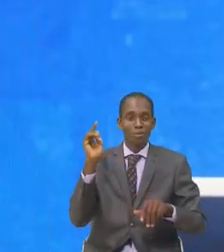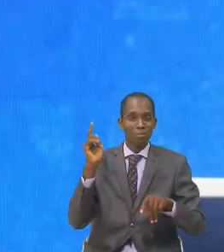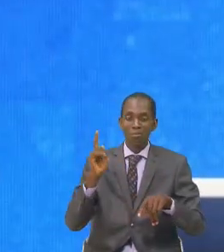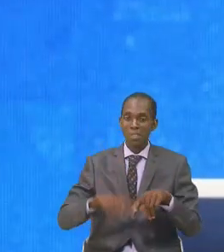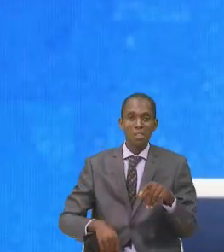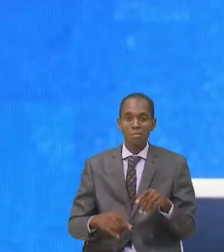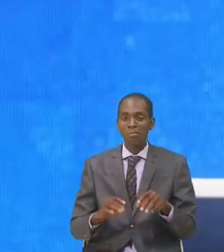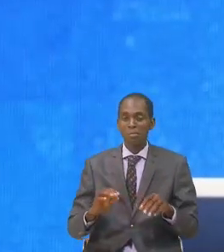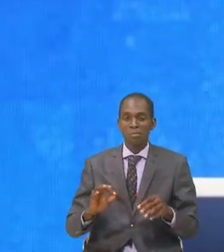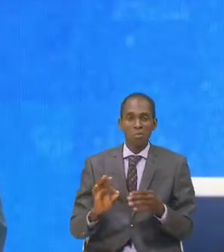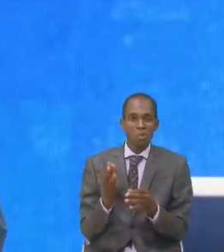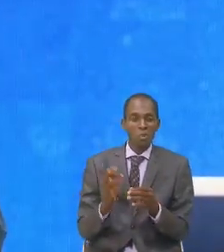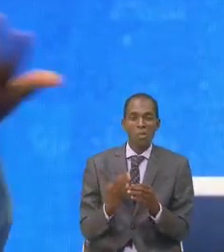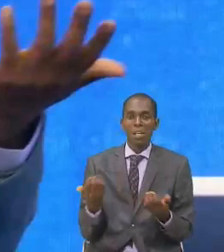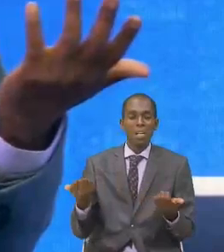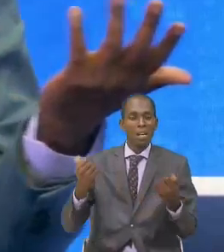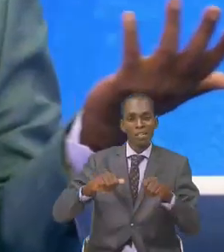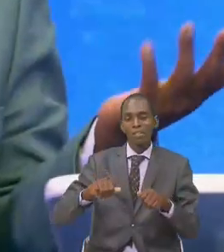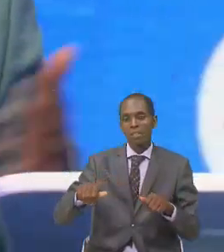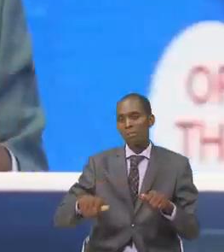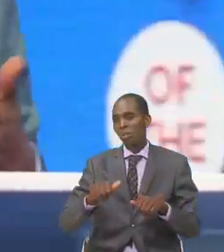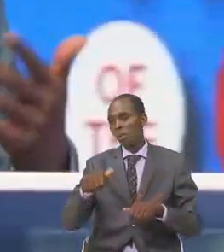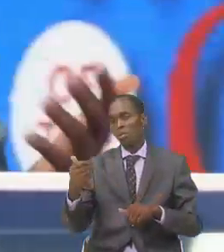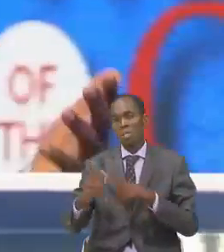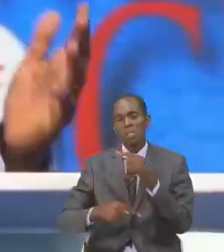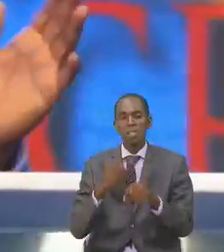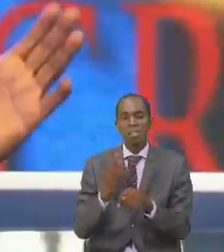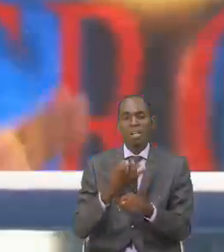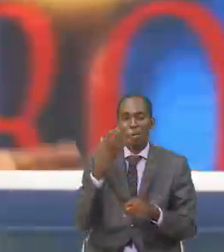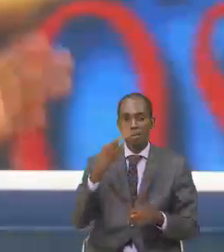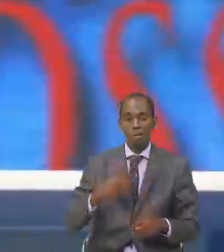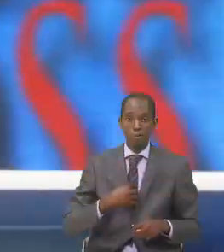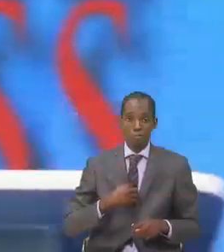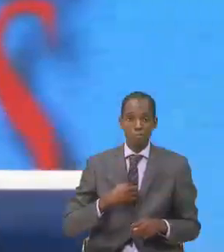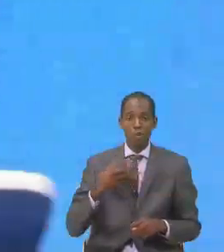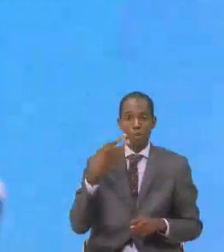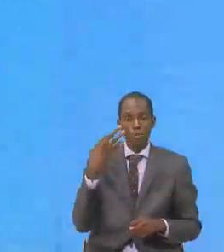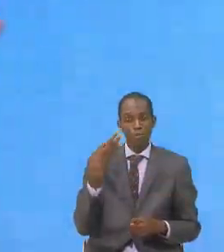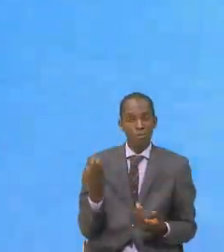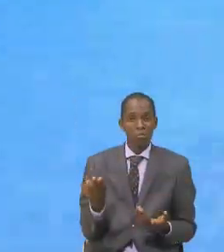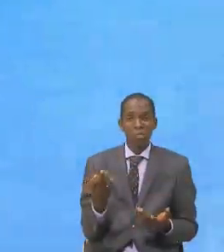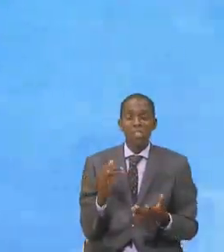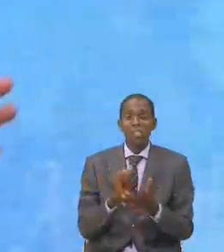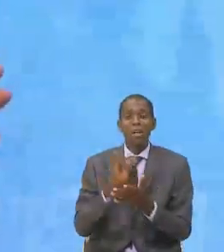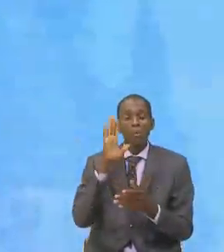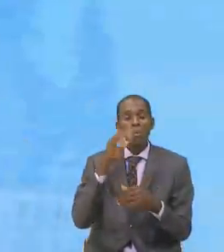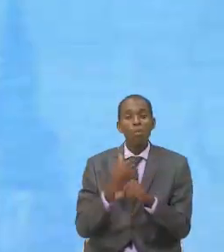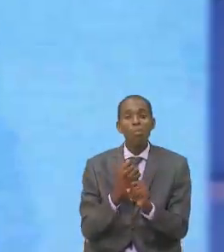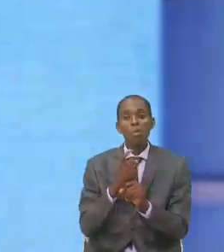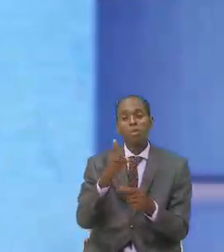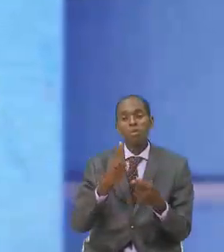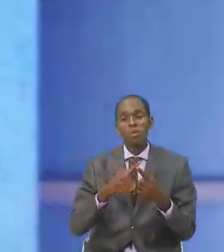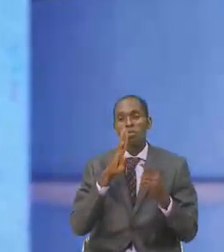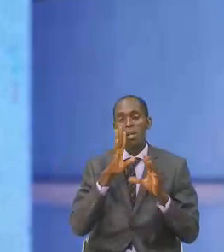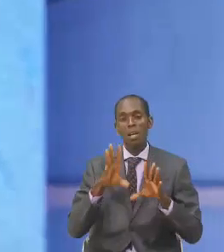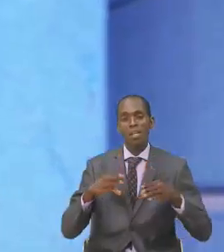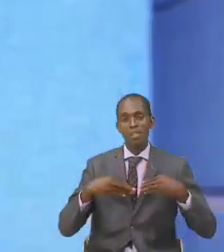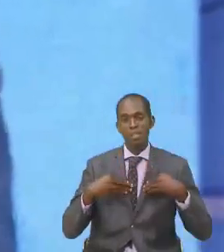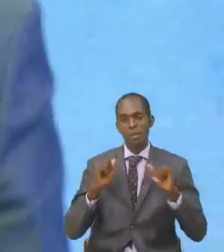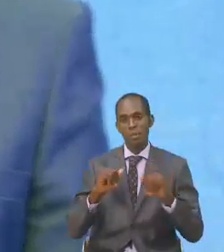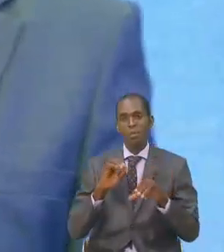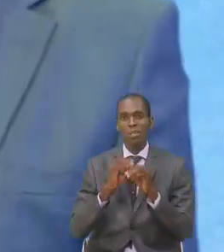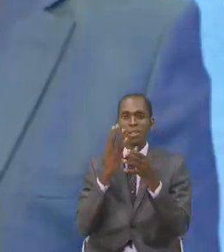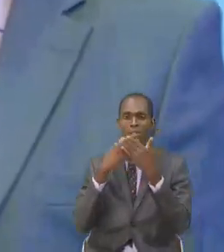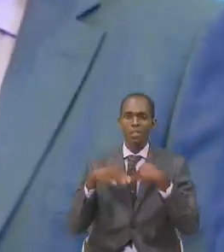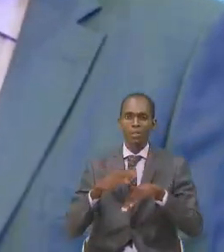comes and He says, you cannot sow any kind of garment of righteousness, any garment of holiness that will